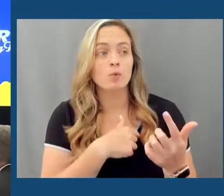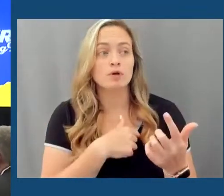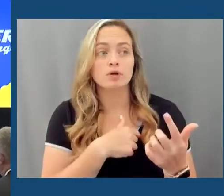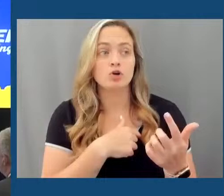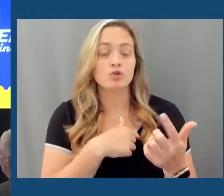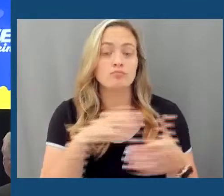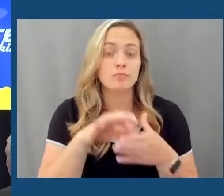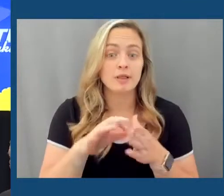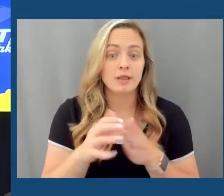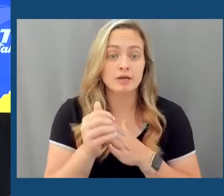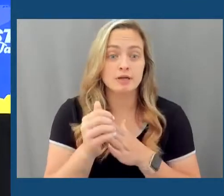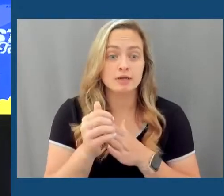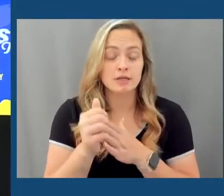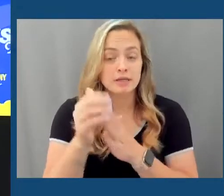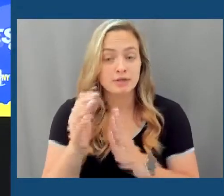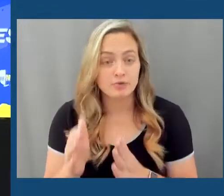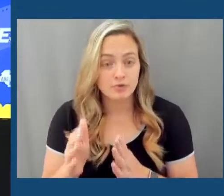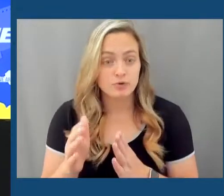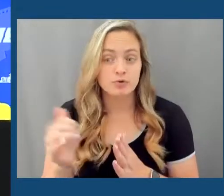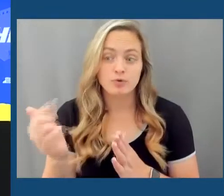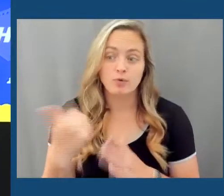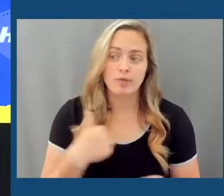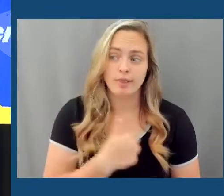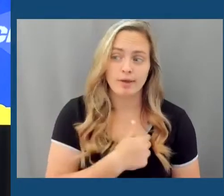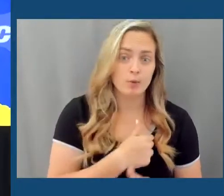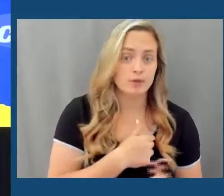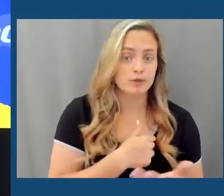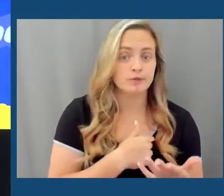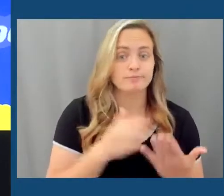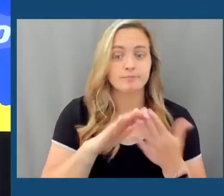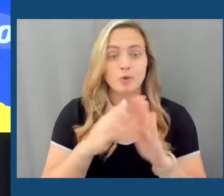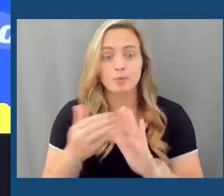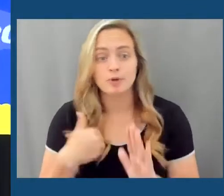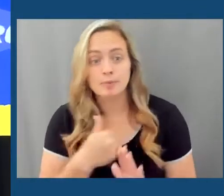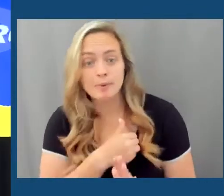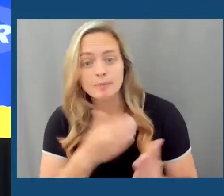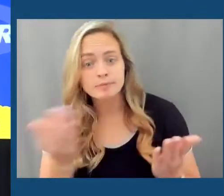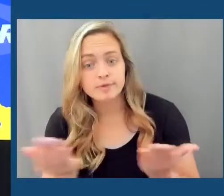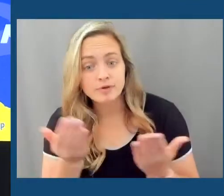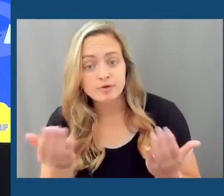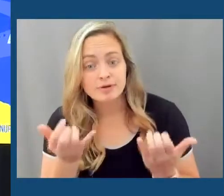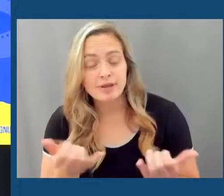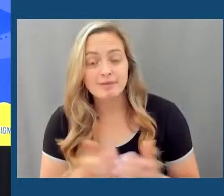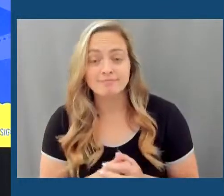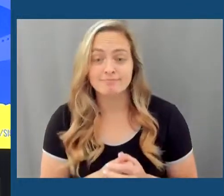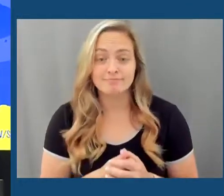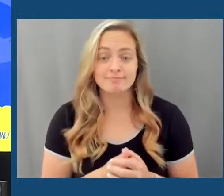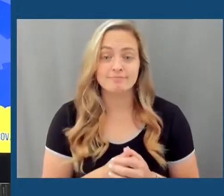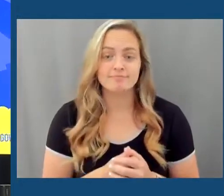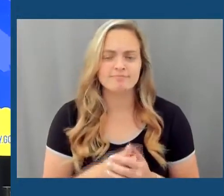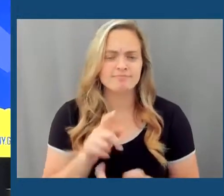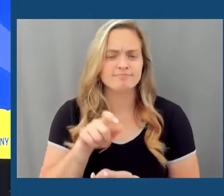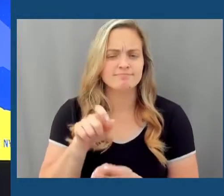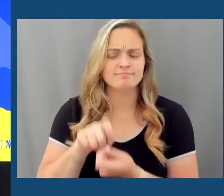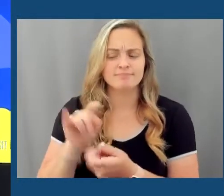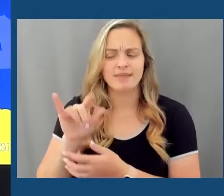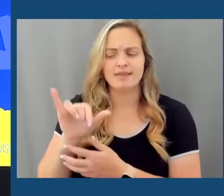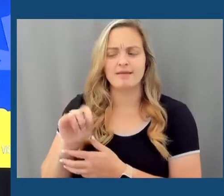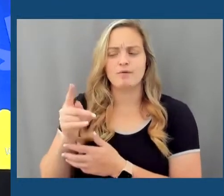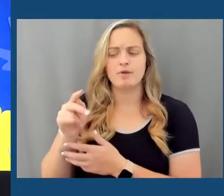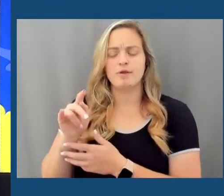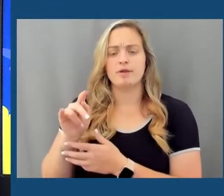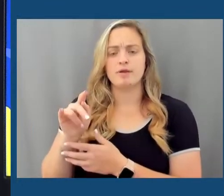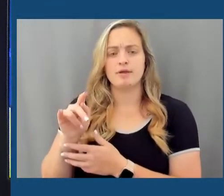elected leaders and all of our community members that are here today. In particular, County Executive Adam